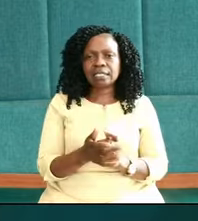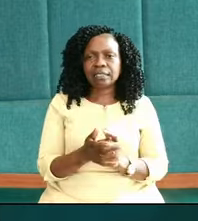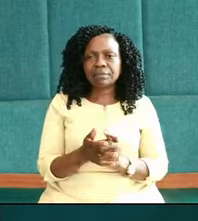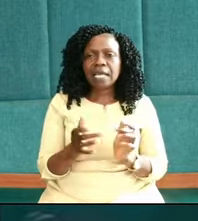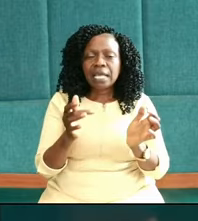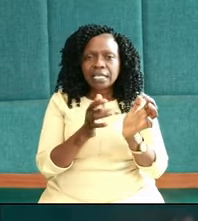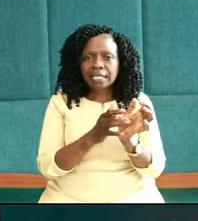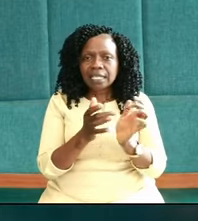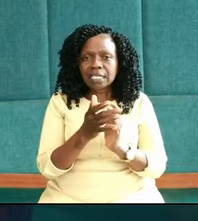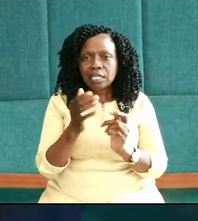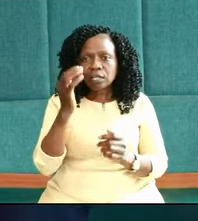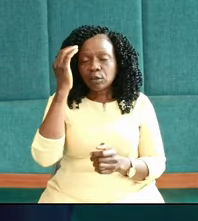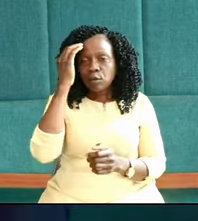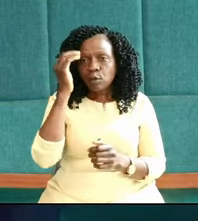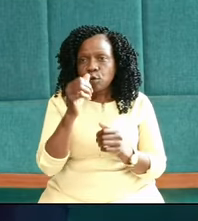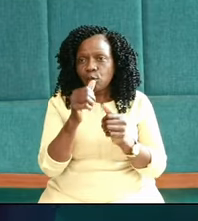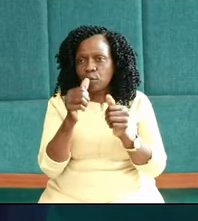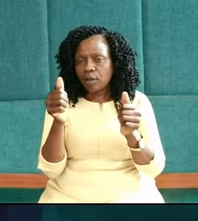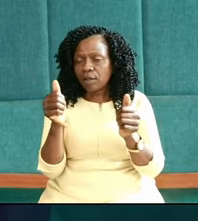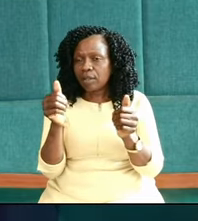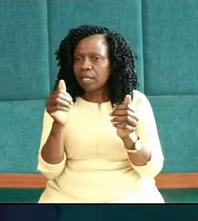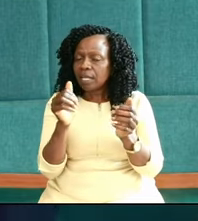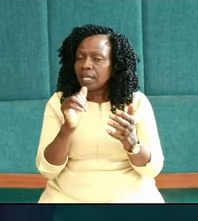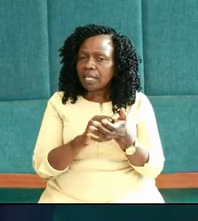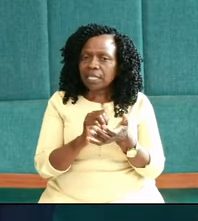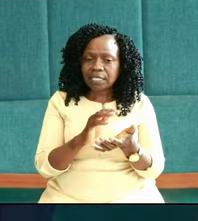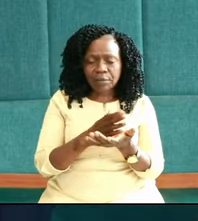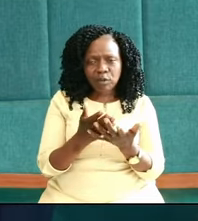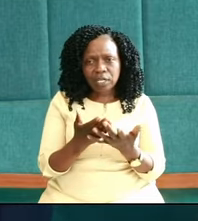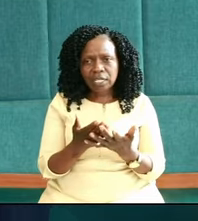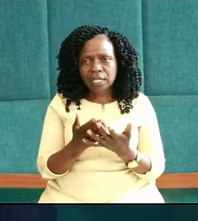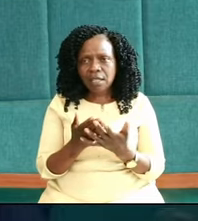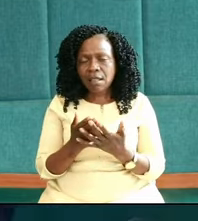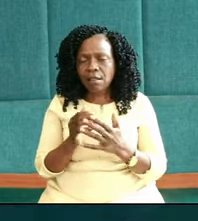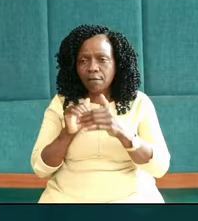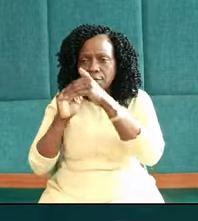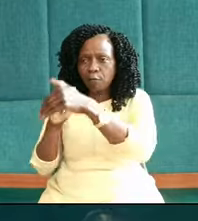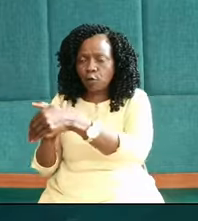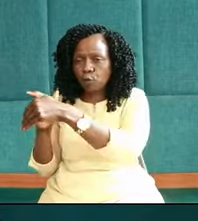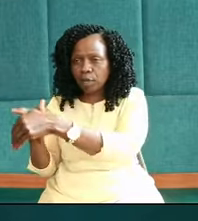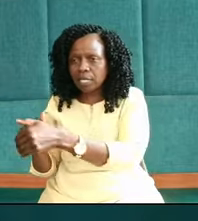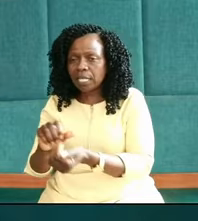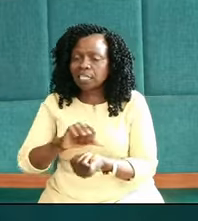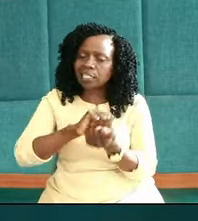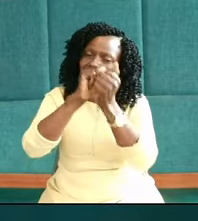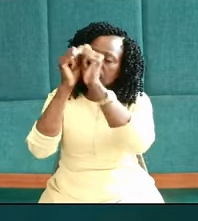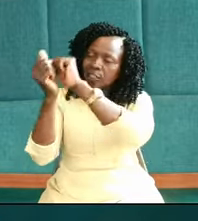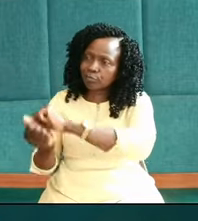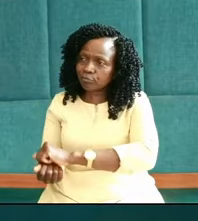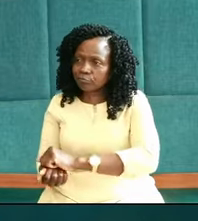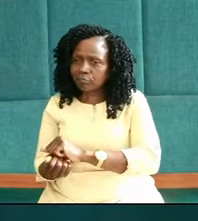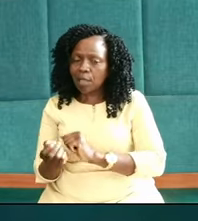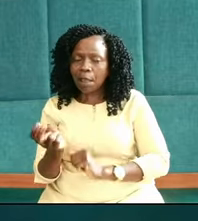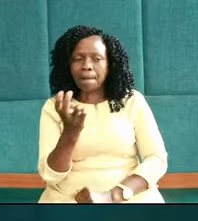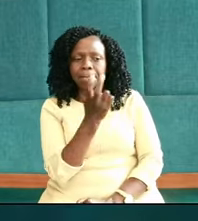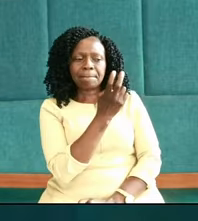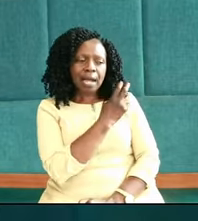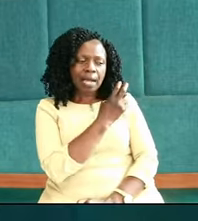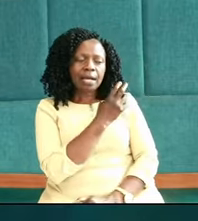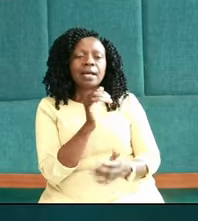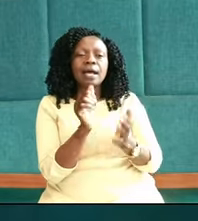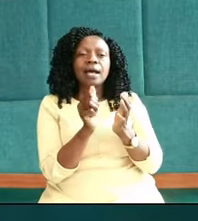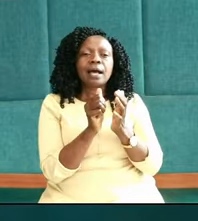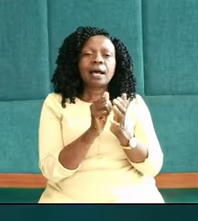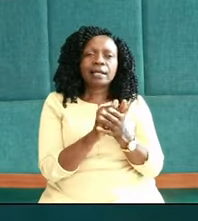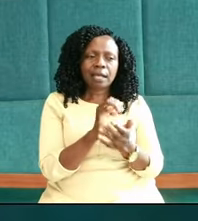Jesus, noticing that some people are following, he turns back